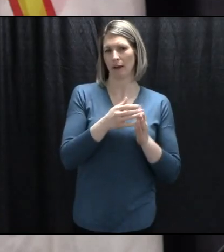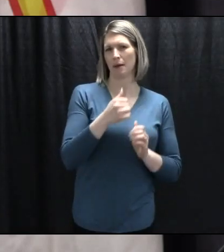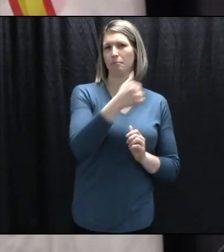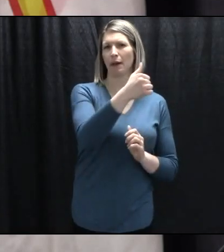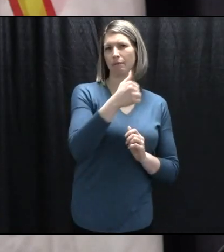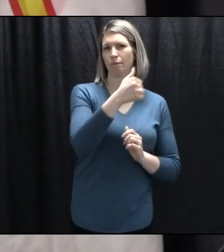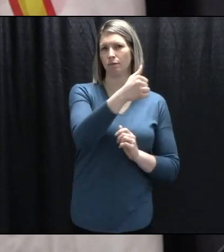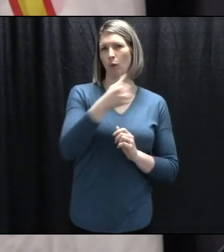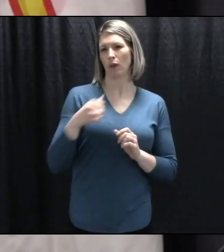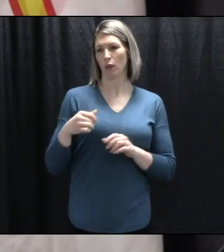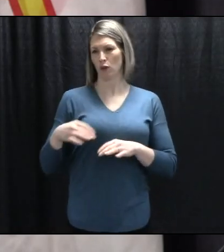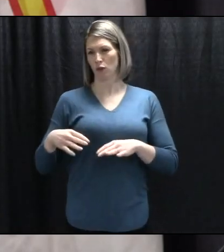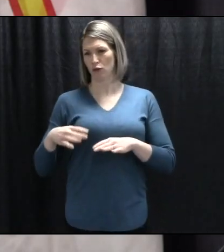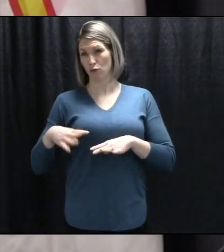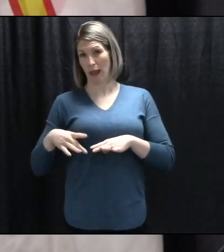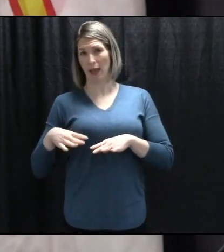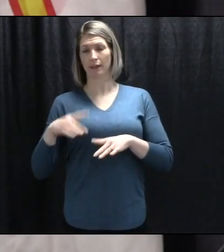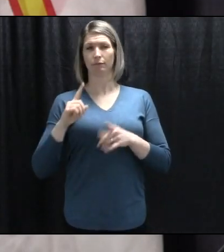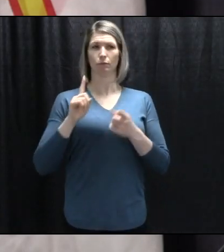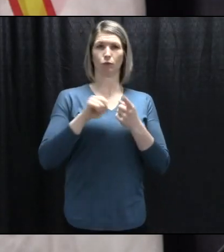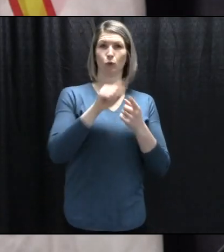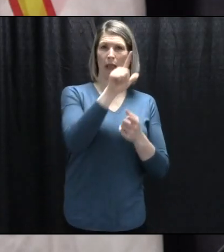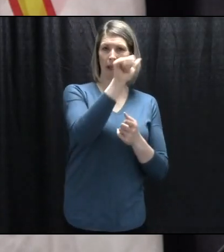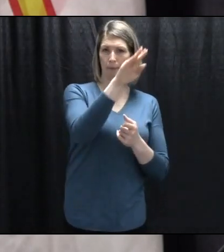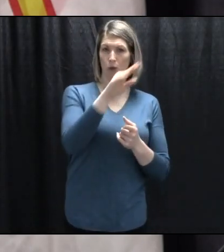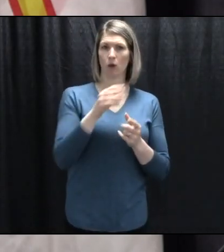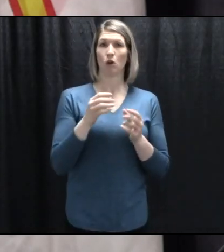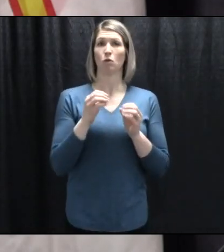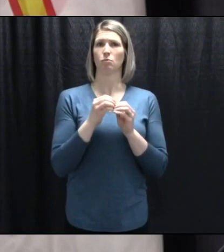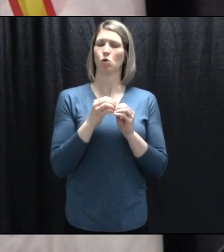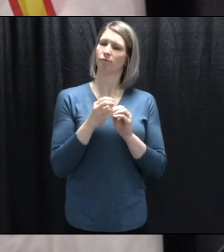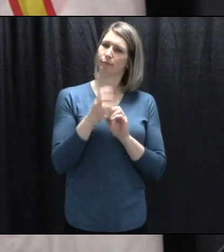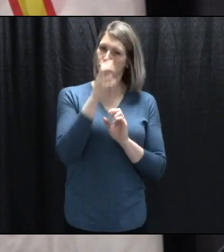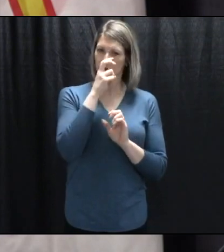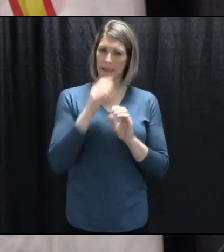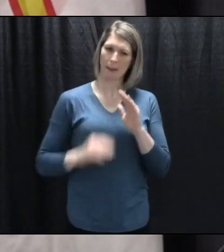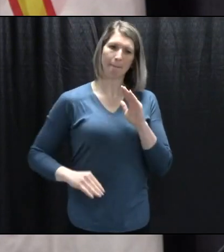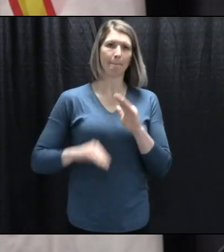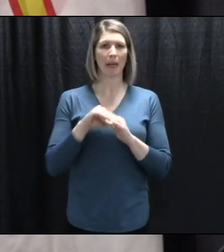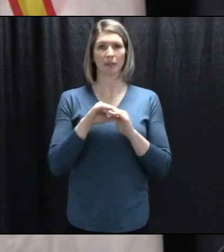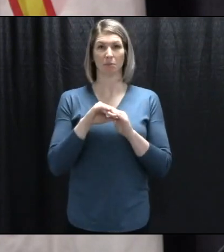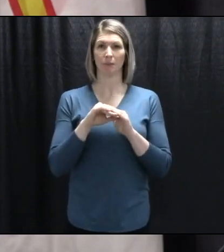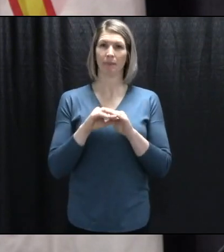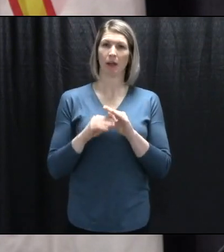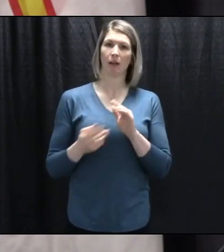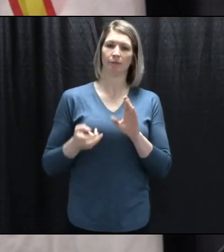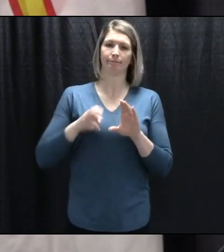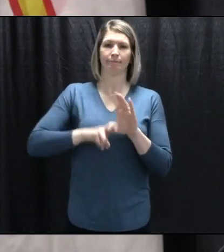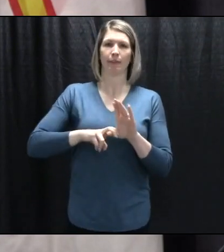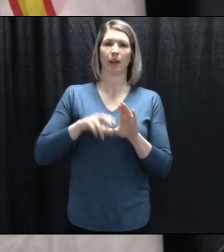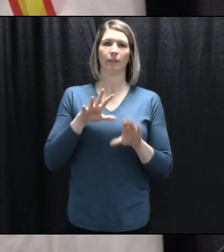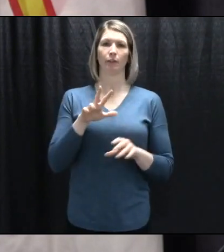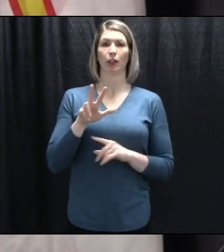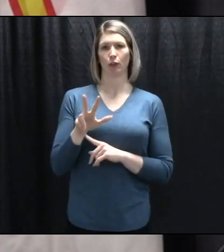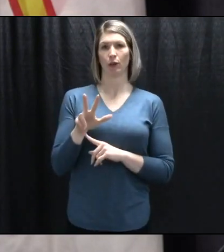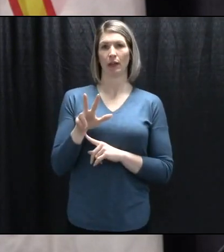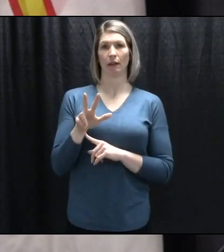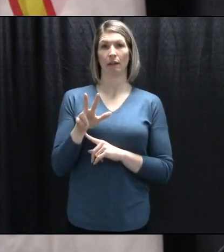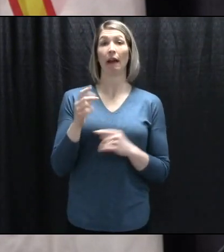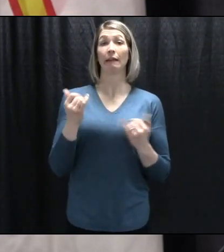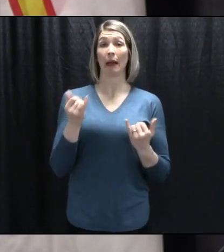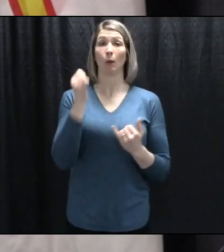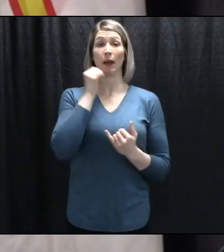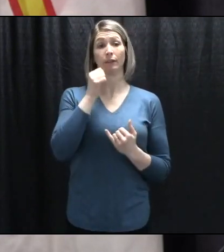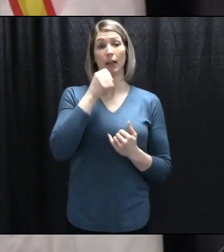on the ferry going into Labrador from down to 53, and in the last few days they've had about